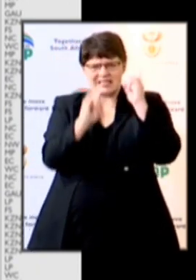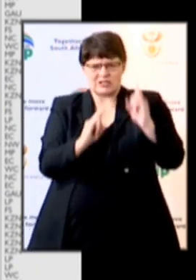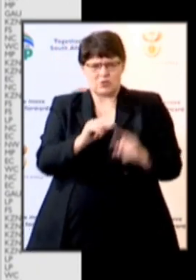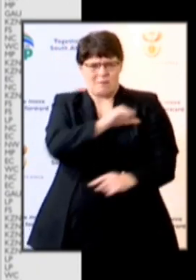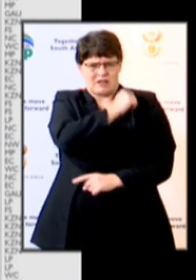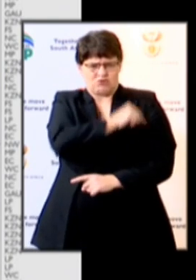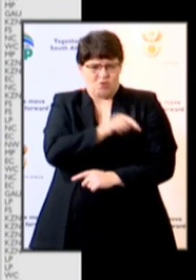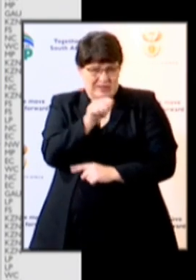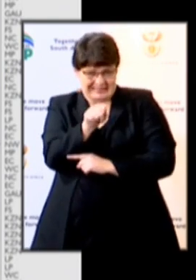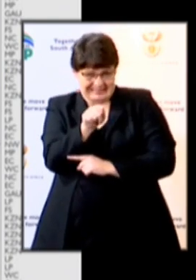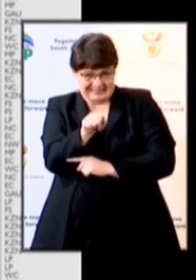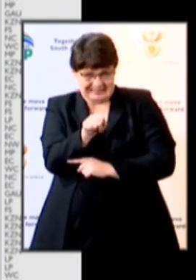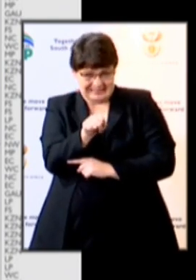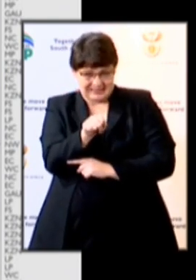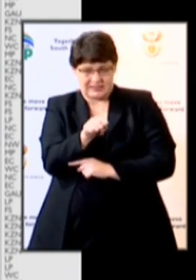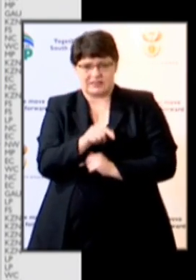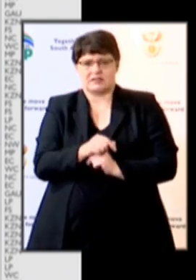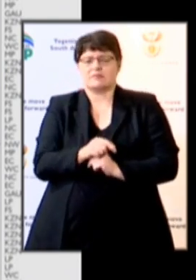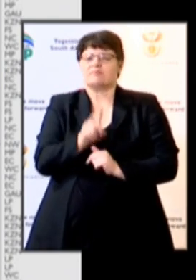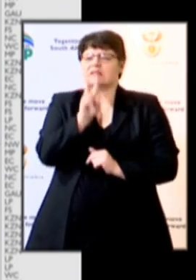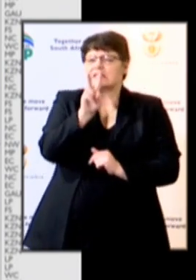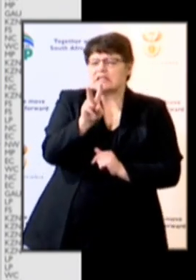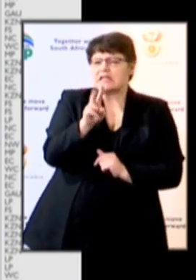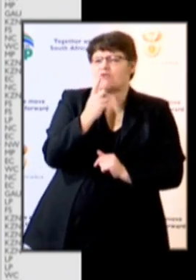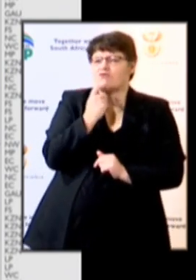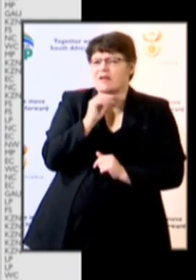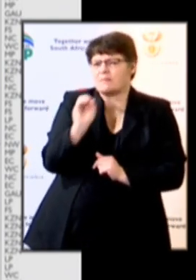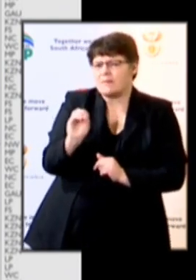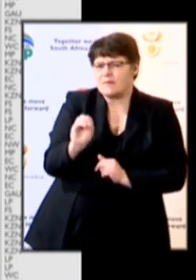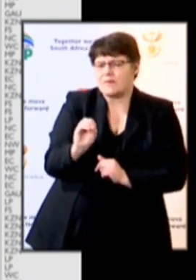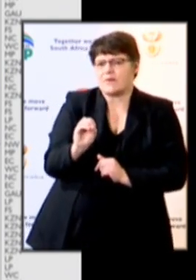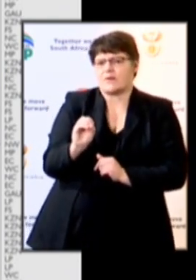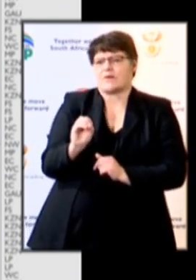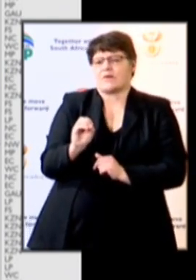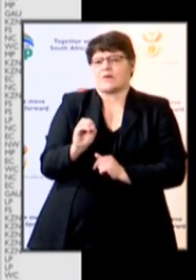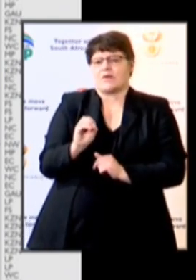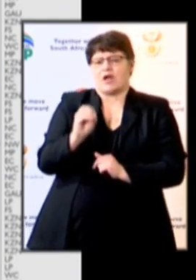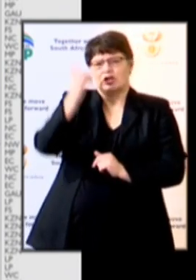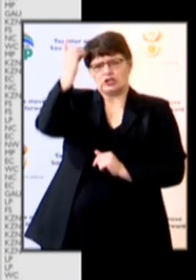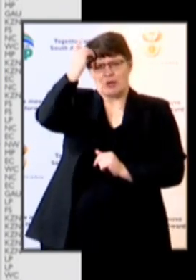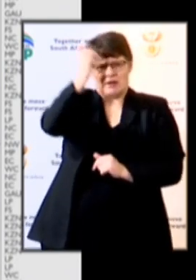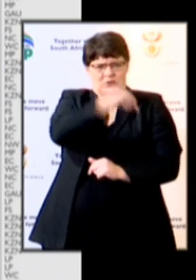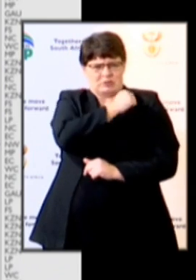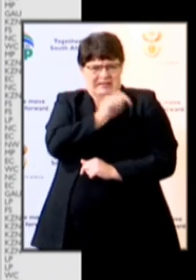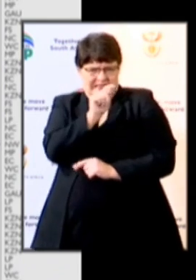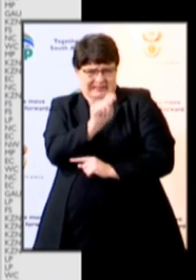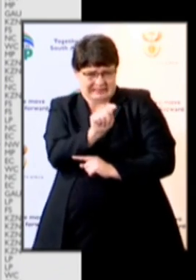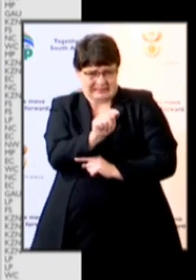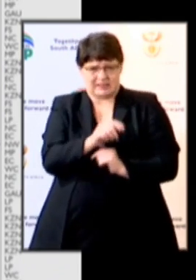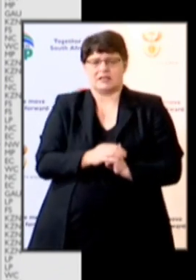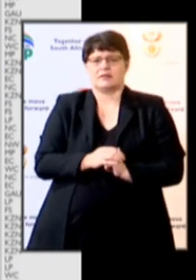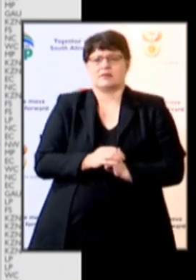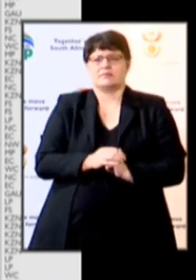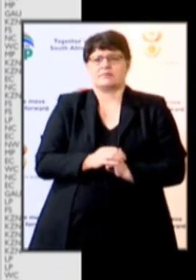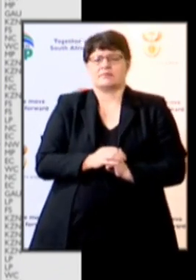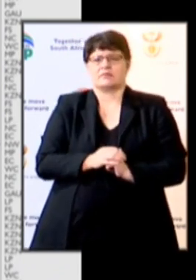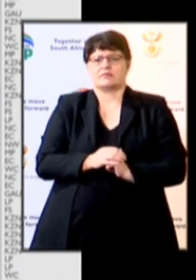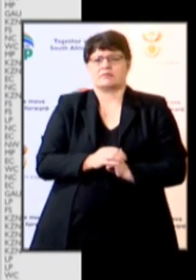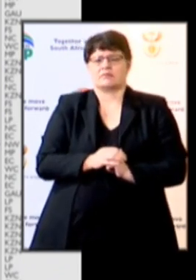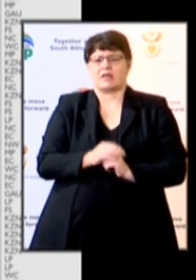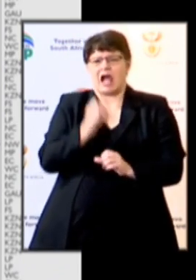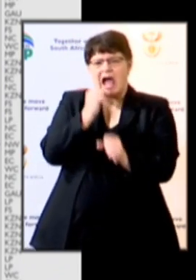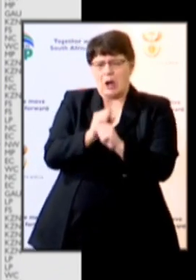Metro. You can see a red spot around eThekwini. You can see a red spot